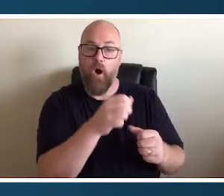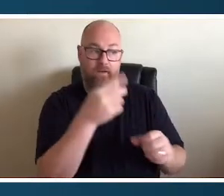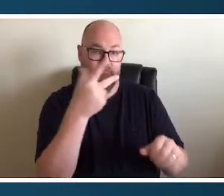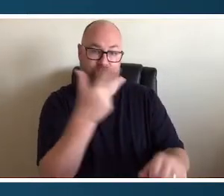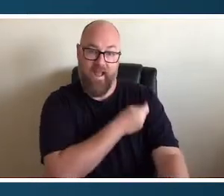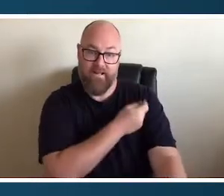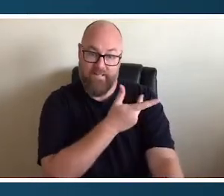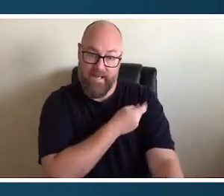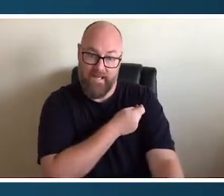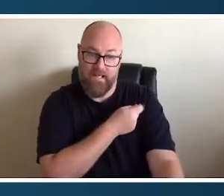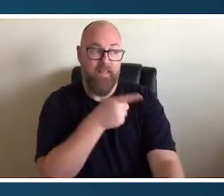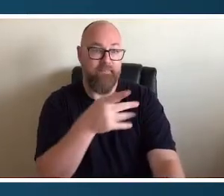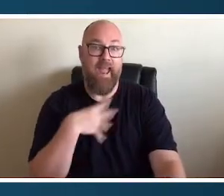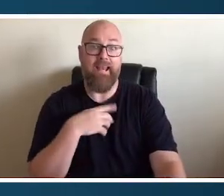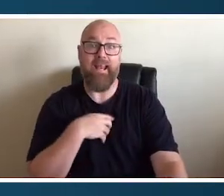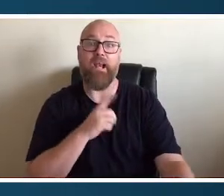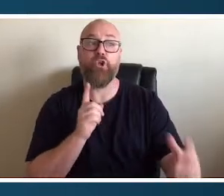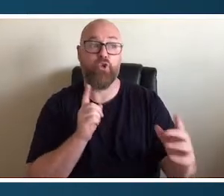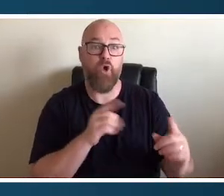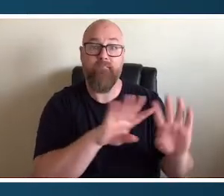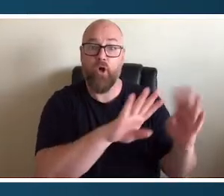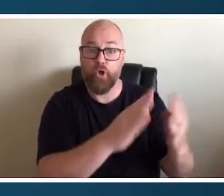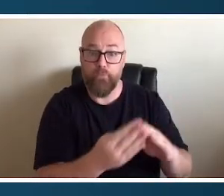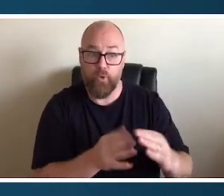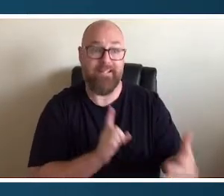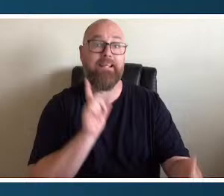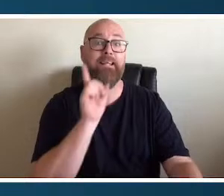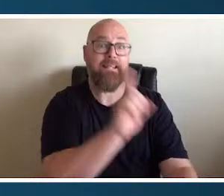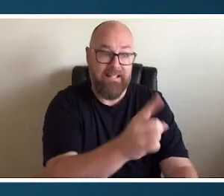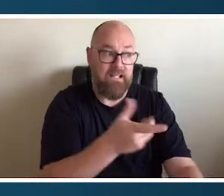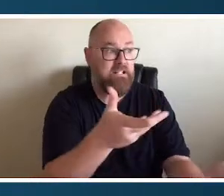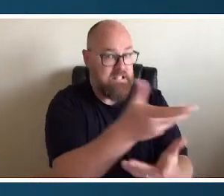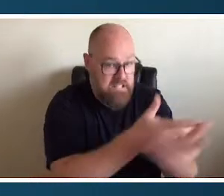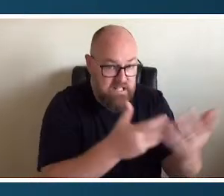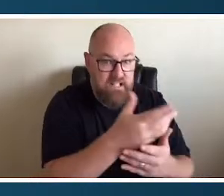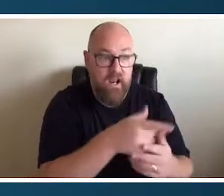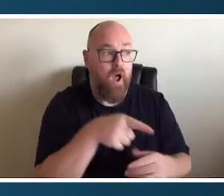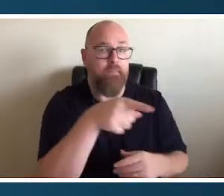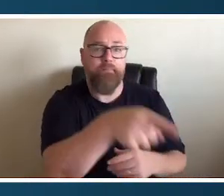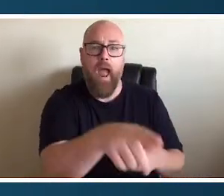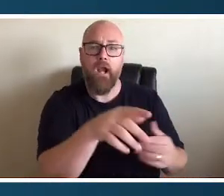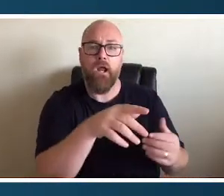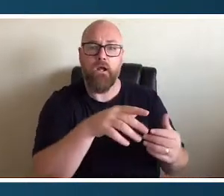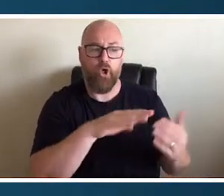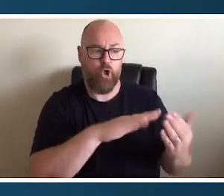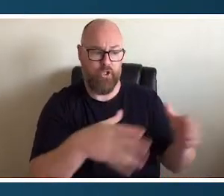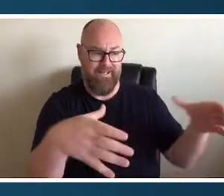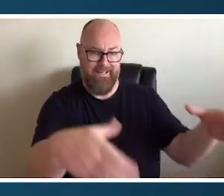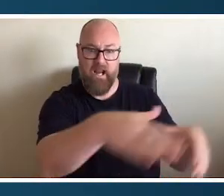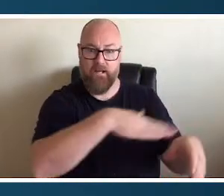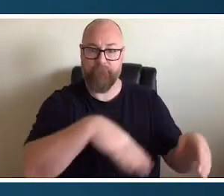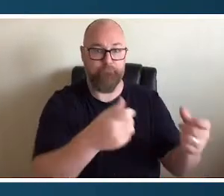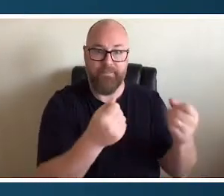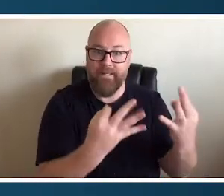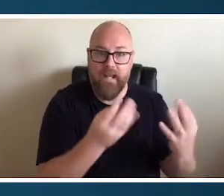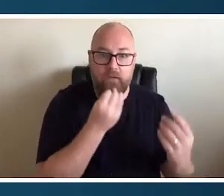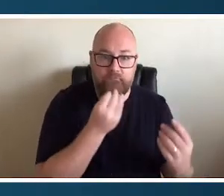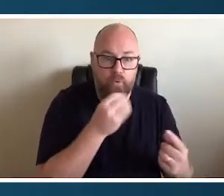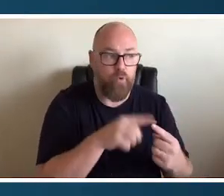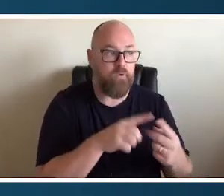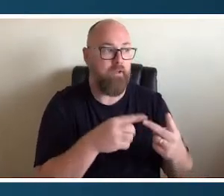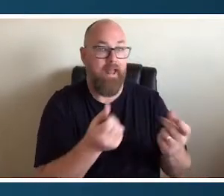vaccination, communities that didn't have even running water, that didn't have food on the table, that haven't seen